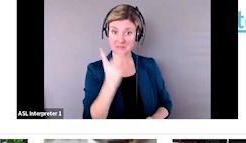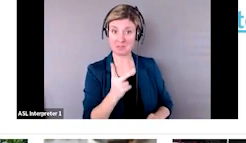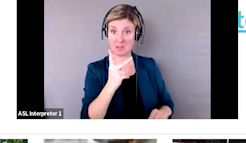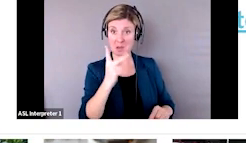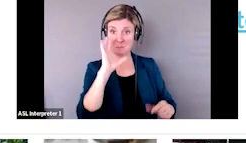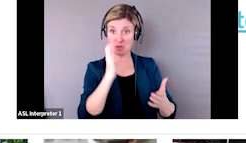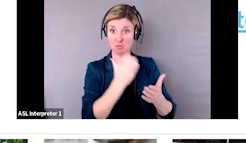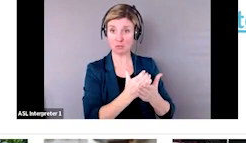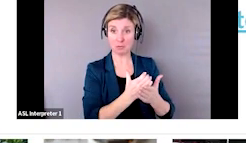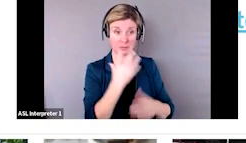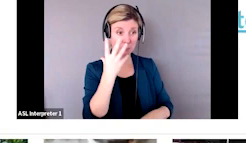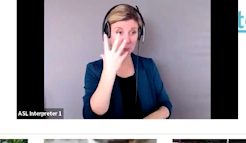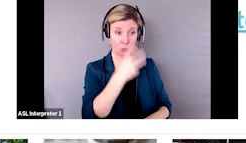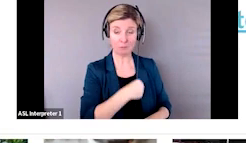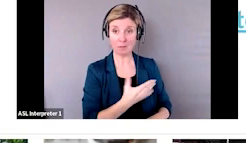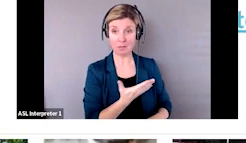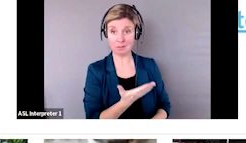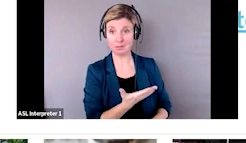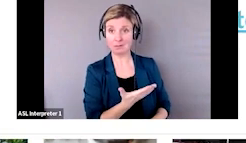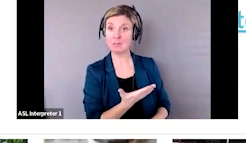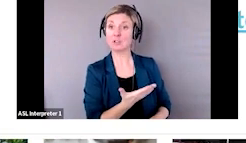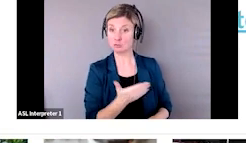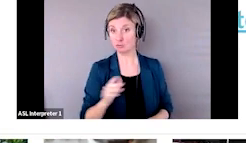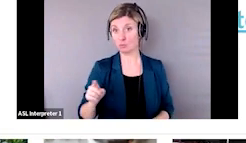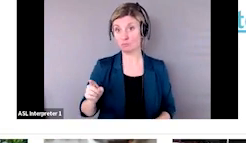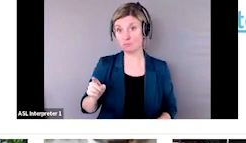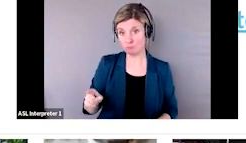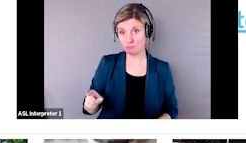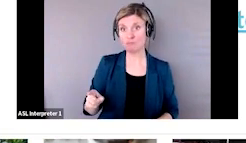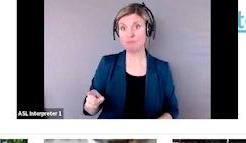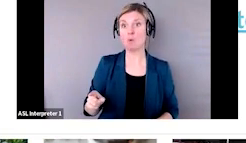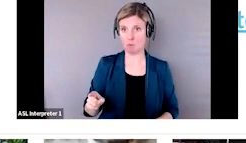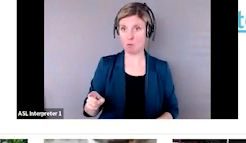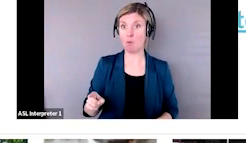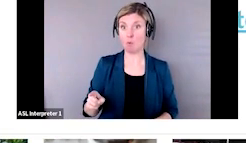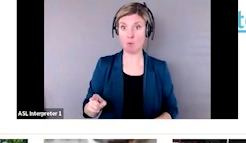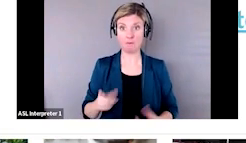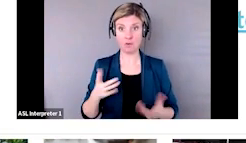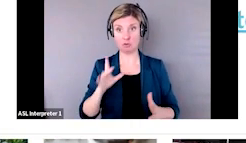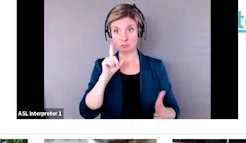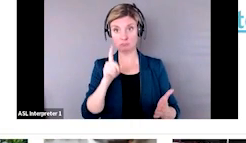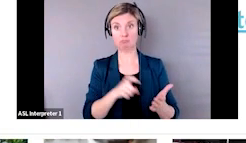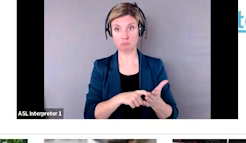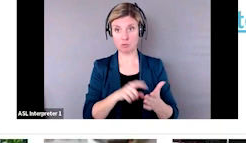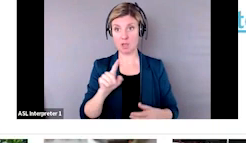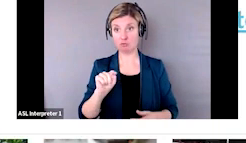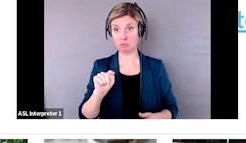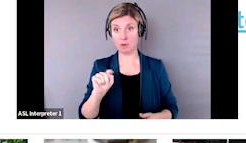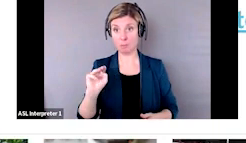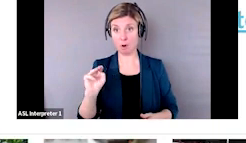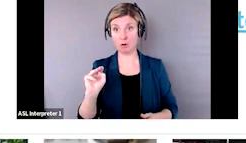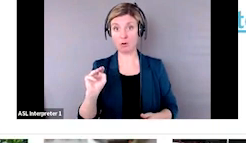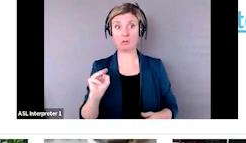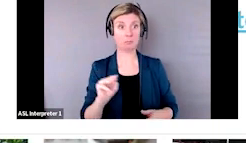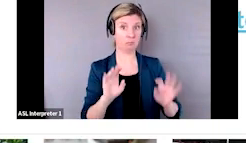that's the thing with Amazon. If we have the trademark, we can now get things showing to customers on